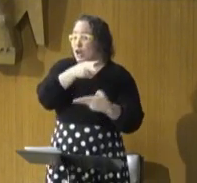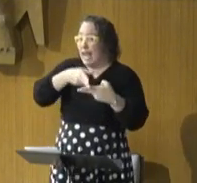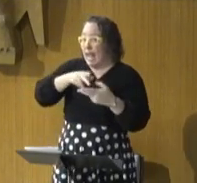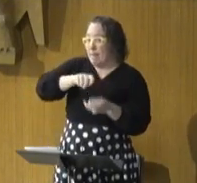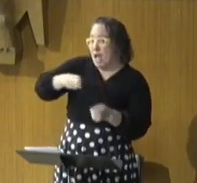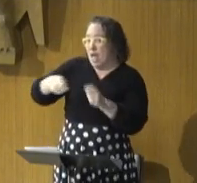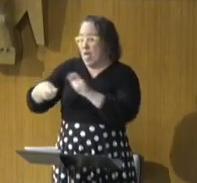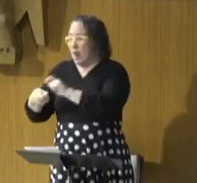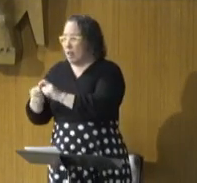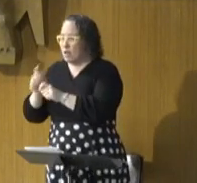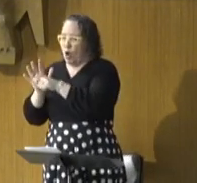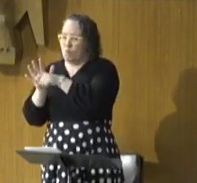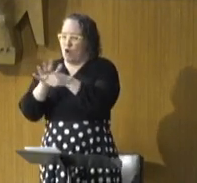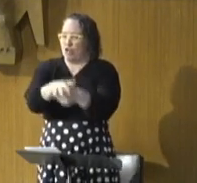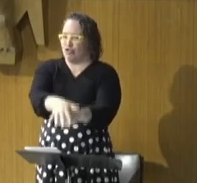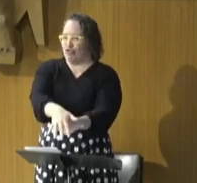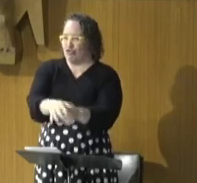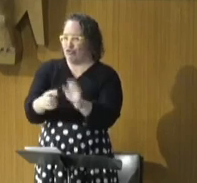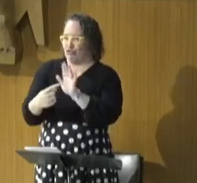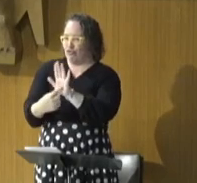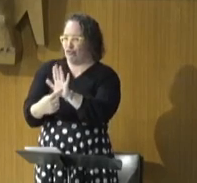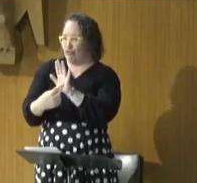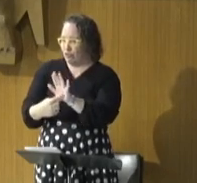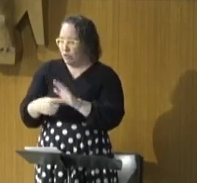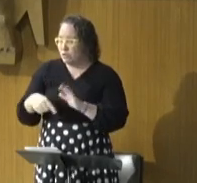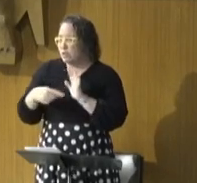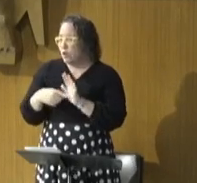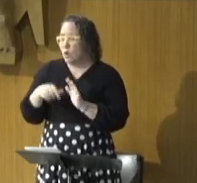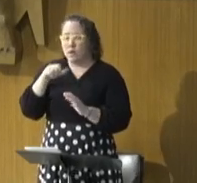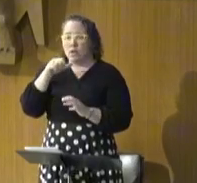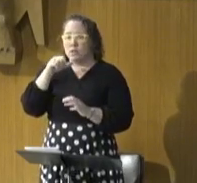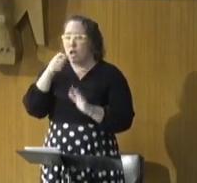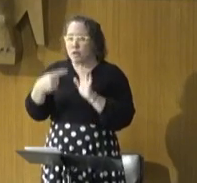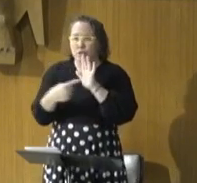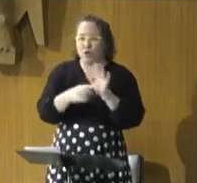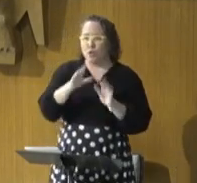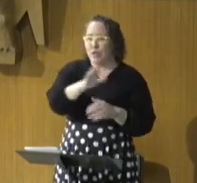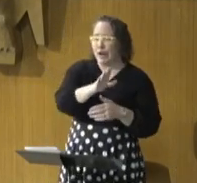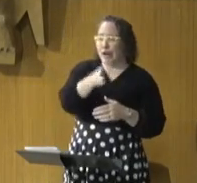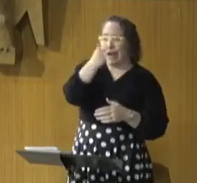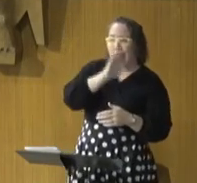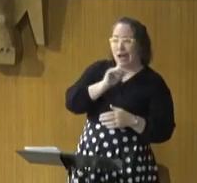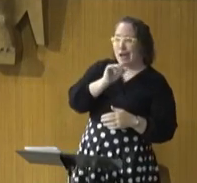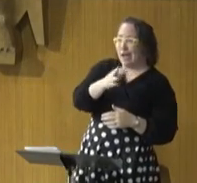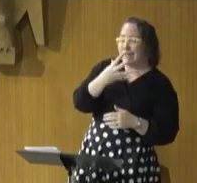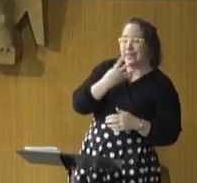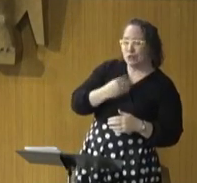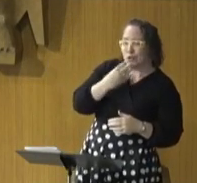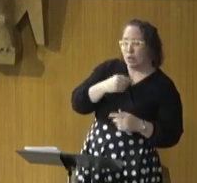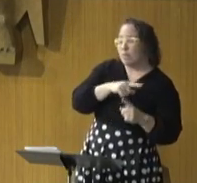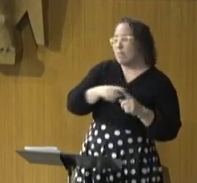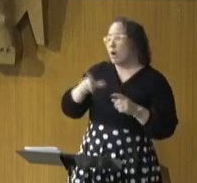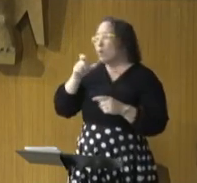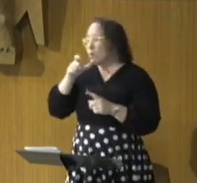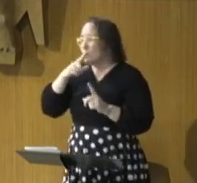Nebuchadnezzar's empire and pay homage not to the God of Israel, but to the Babylonian gods.